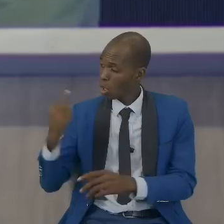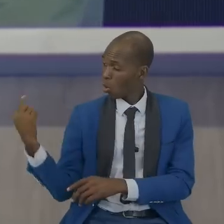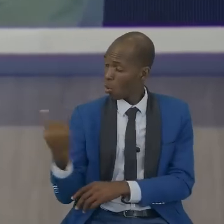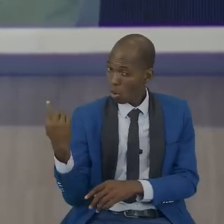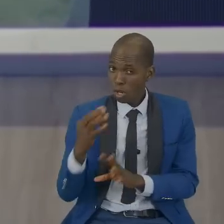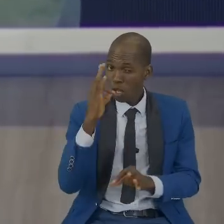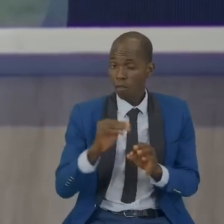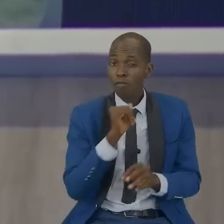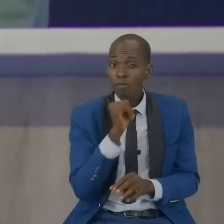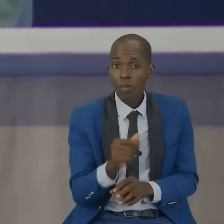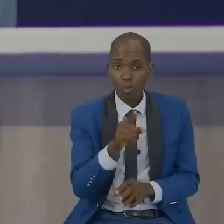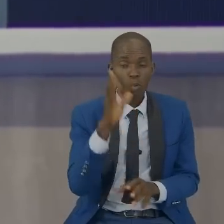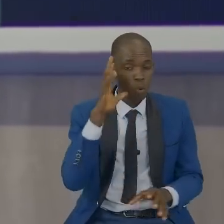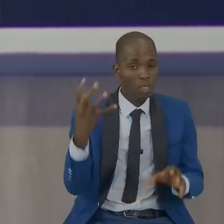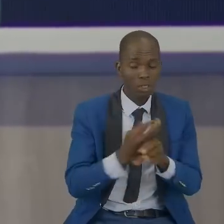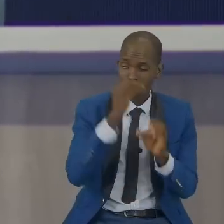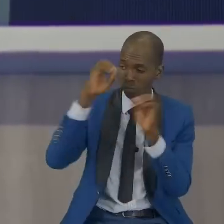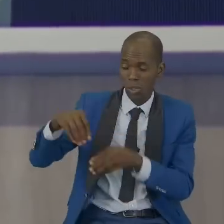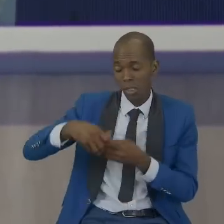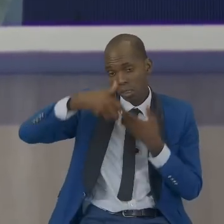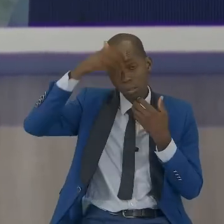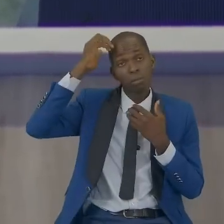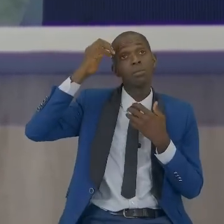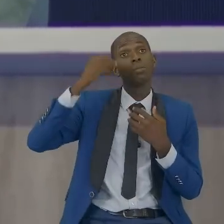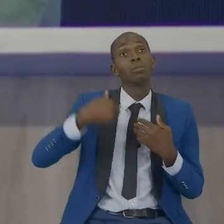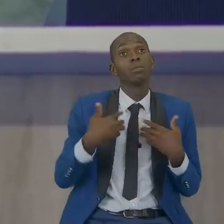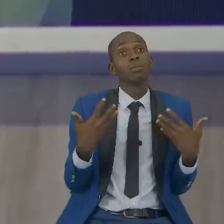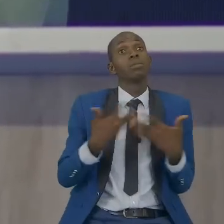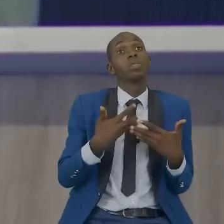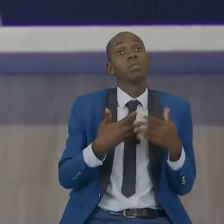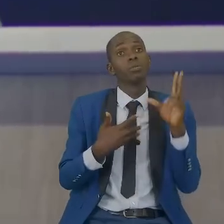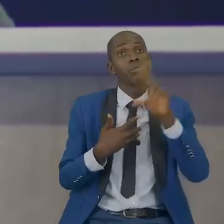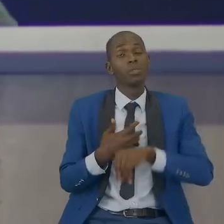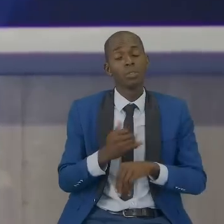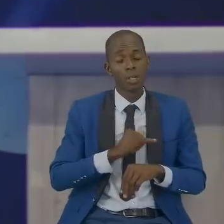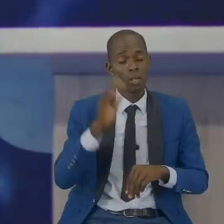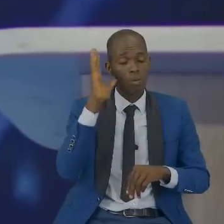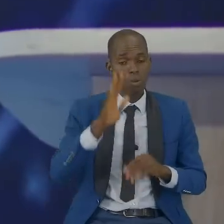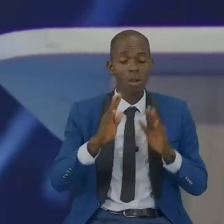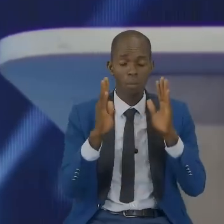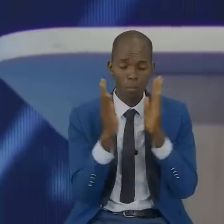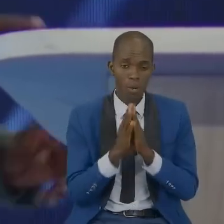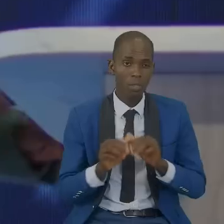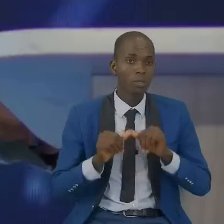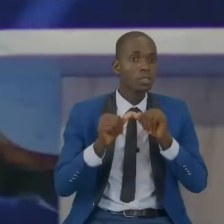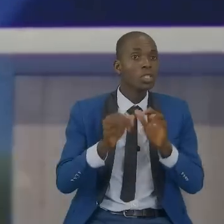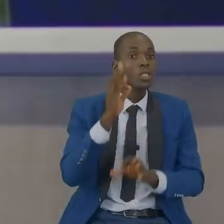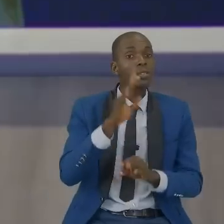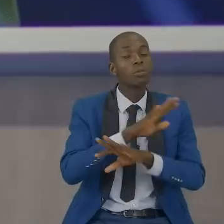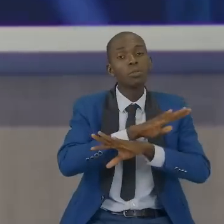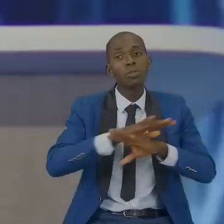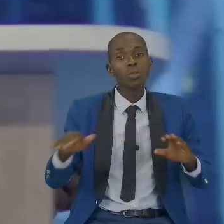into the lion's den. Fortitude. Here I am. I will pray. If you don't bow to